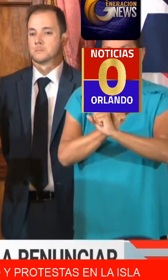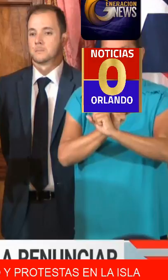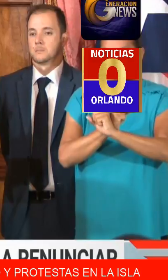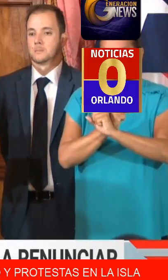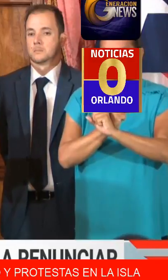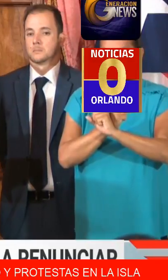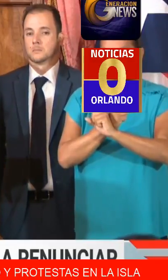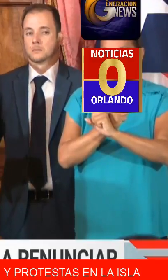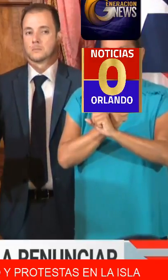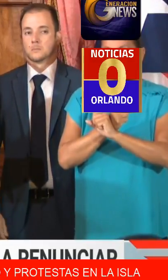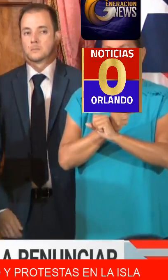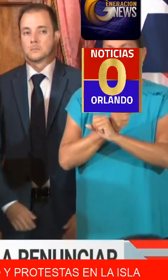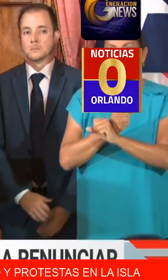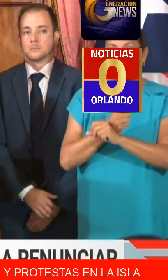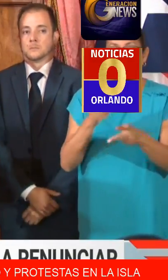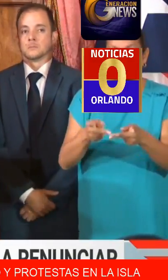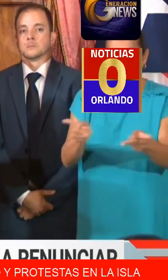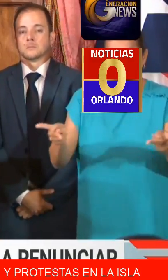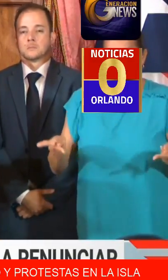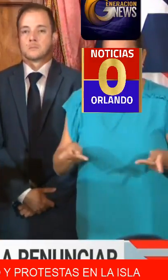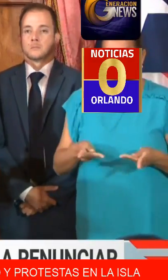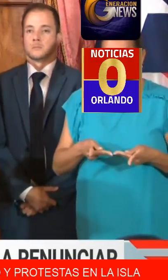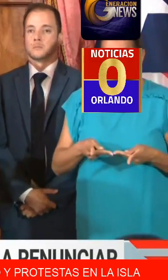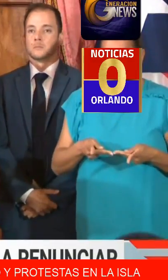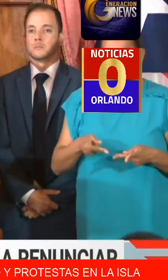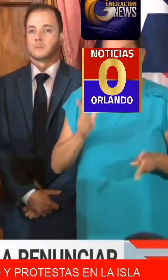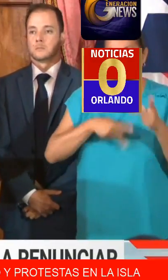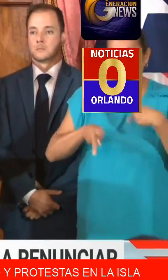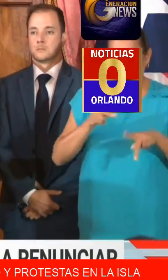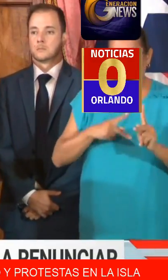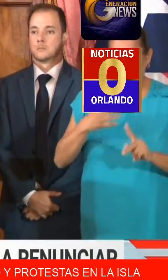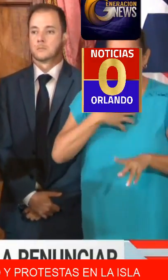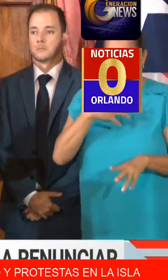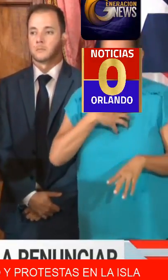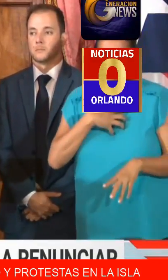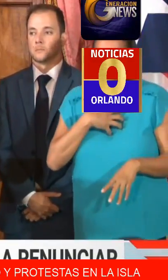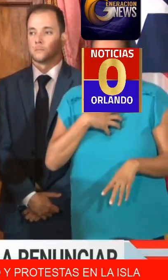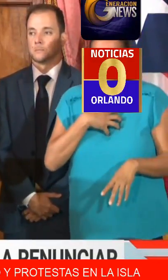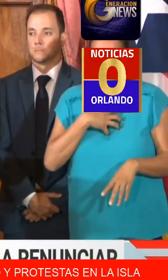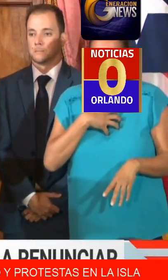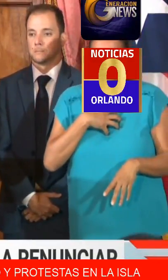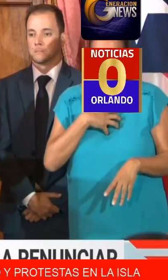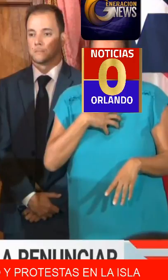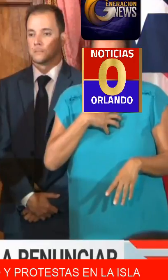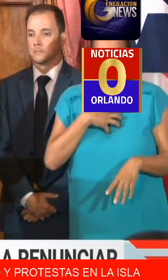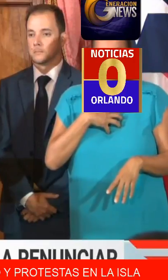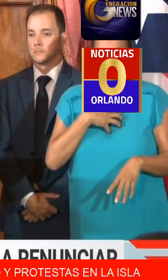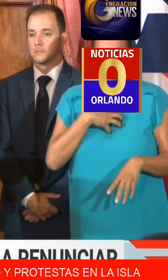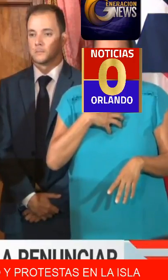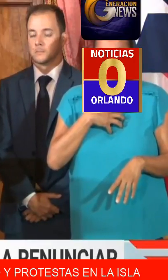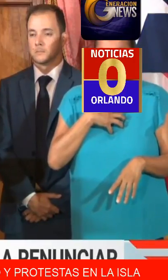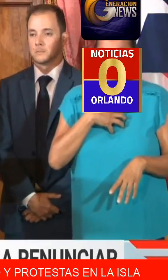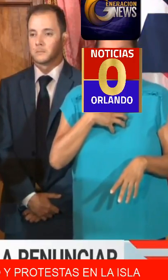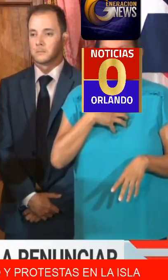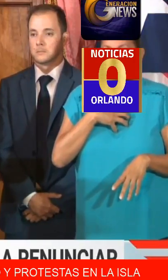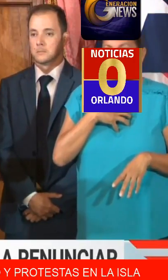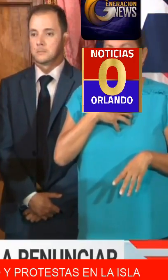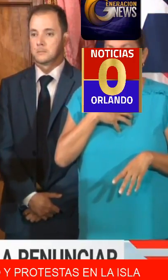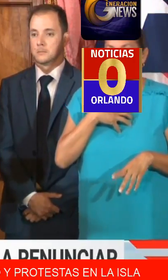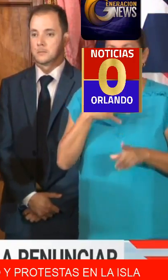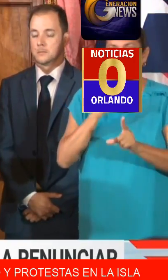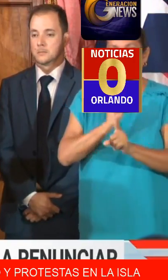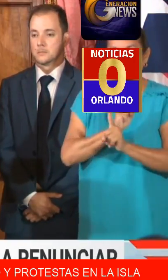yesterday in the protest that started in the Capitol Hill and came to